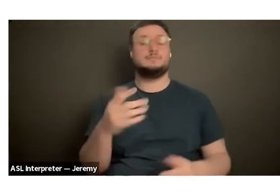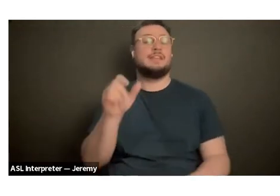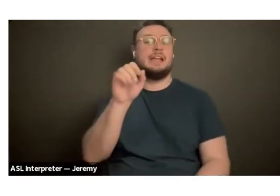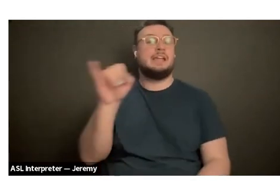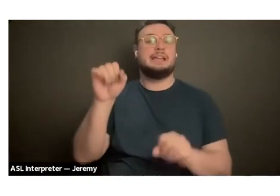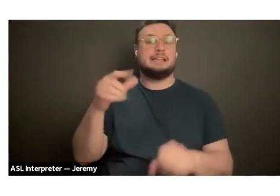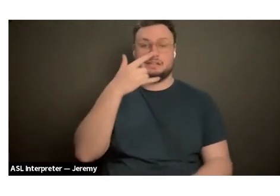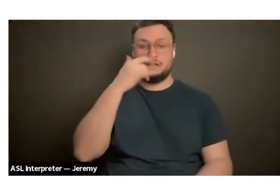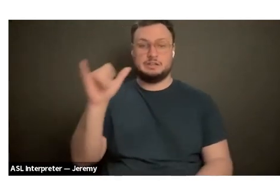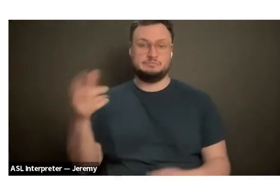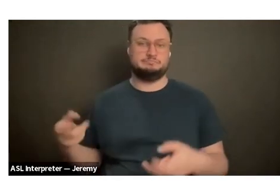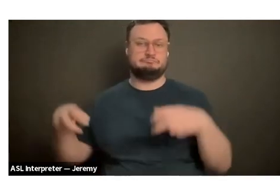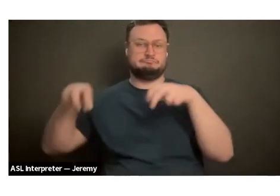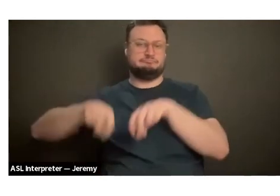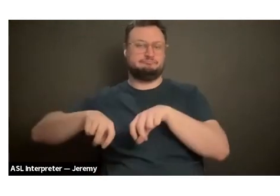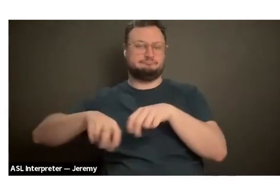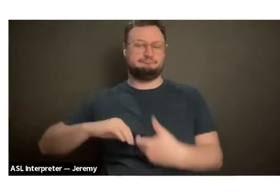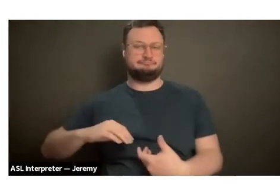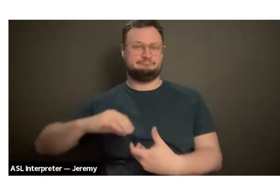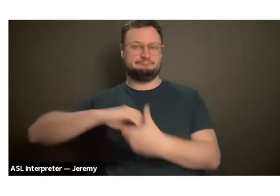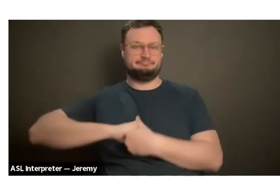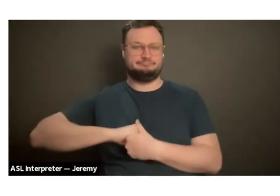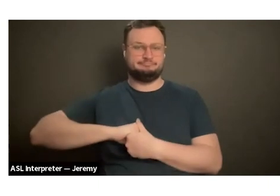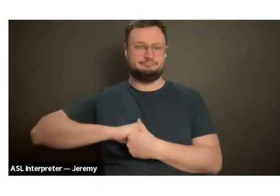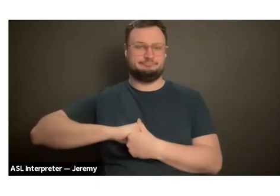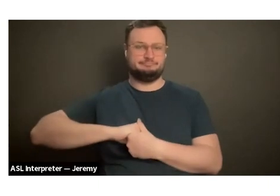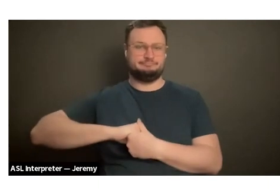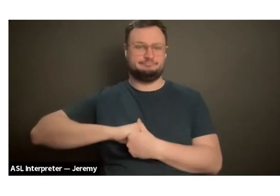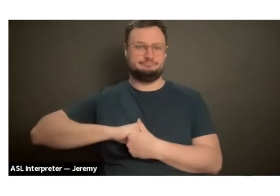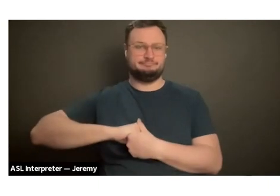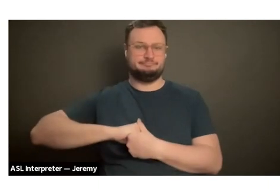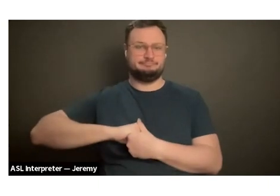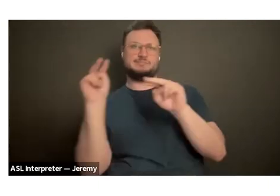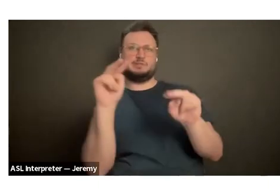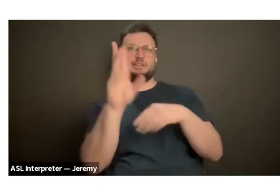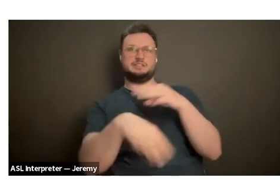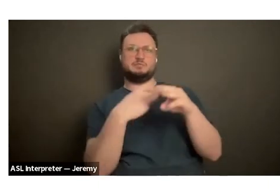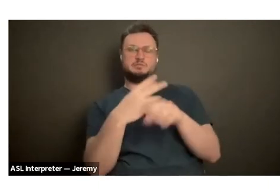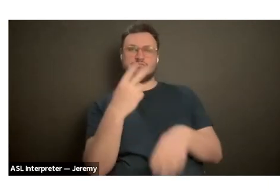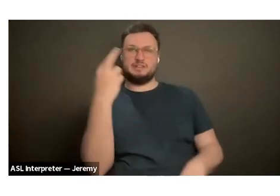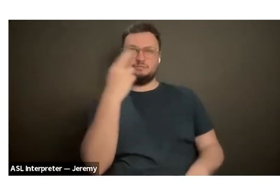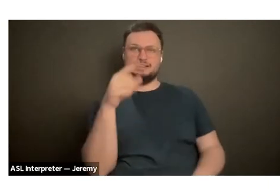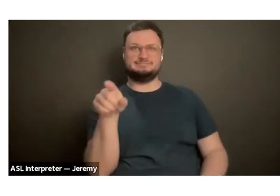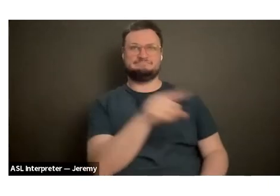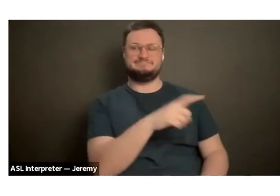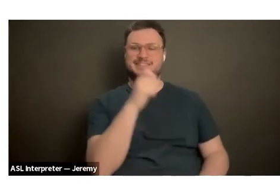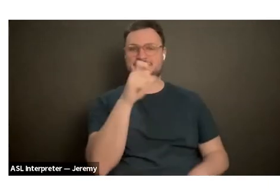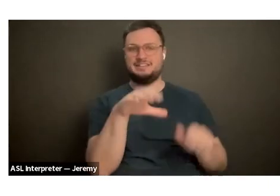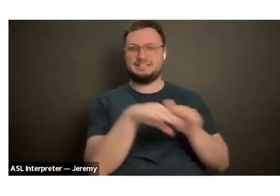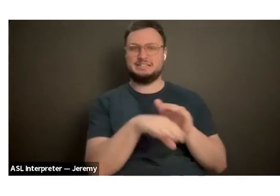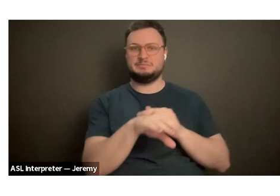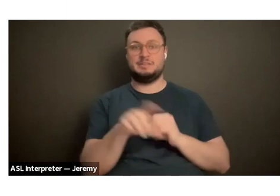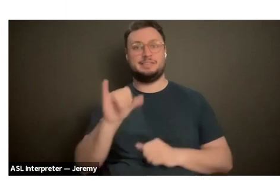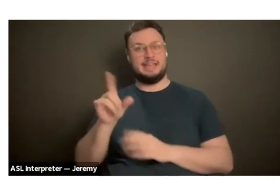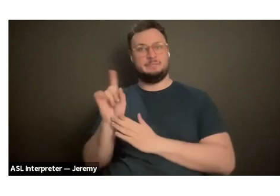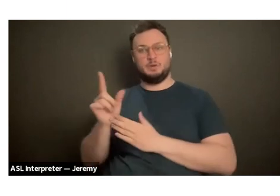back at an inaccessible world. And this whole quote felt really, really profound to me. It